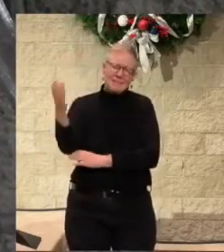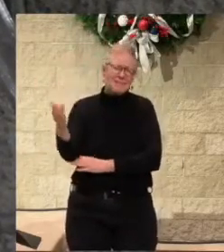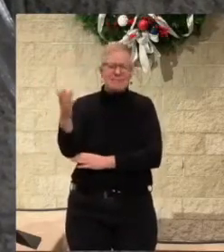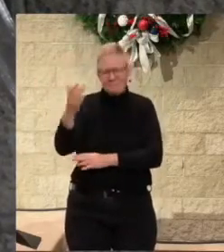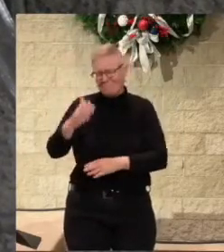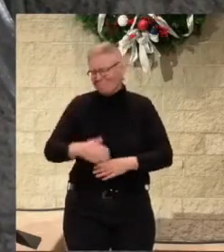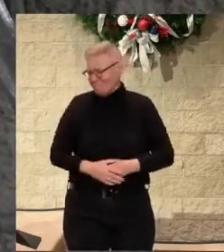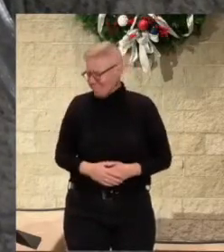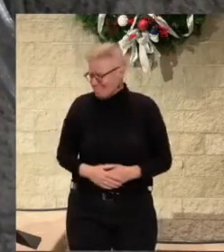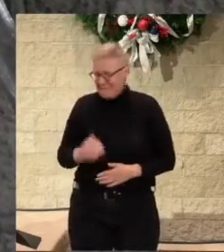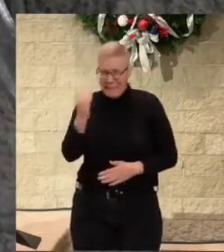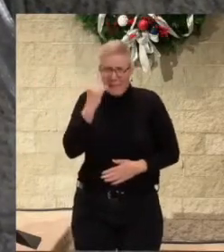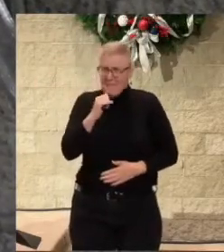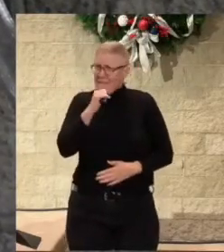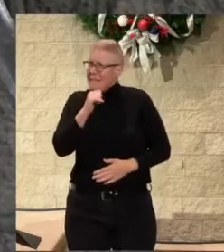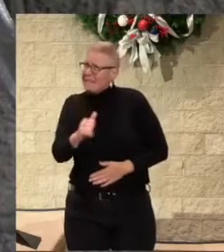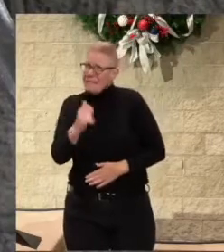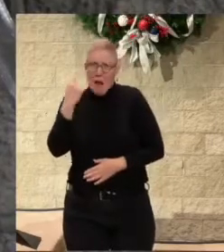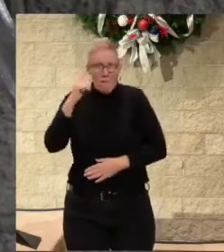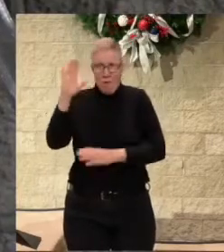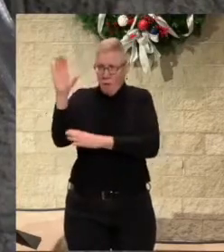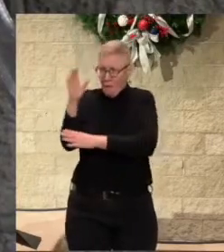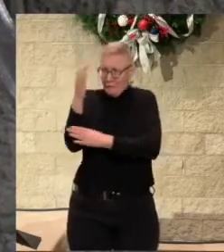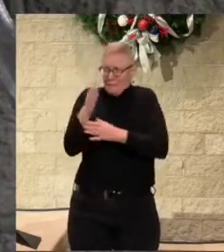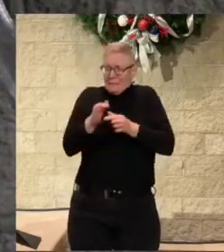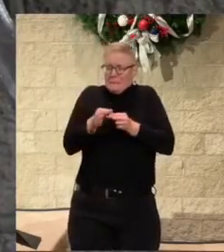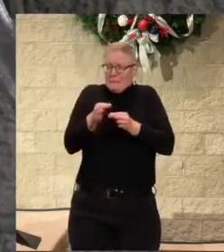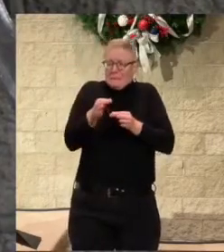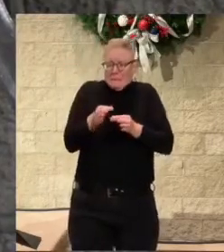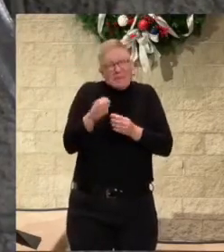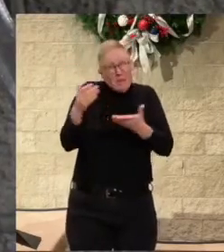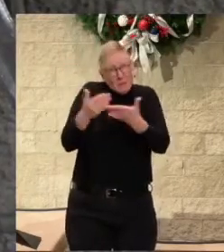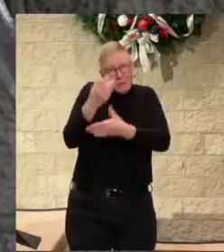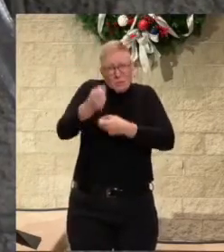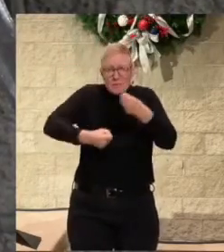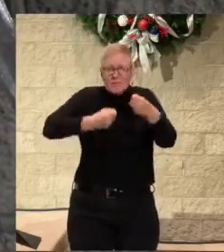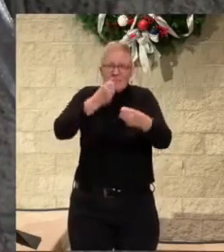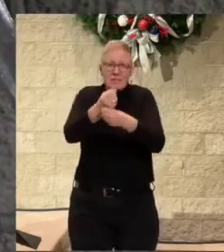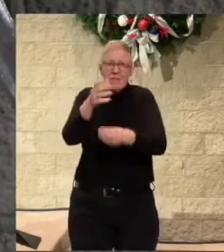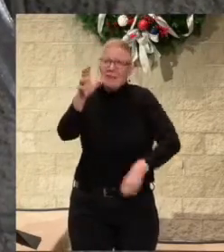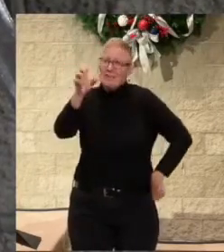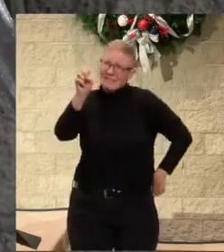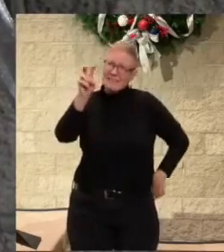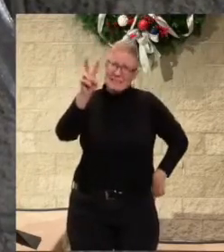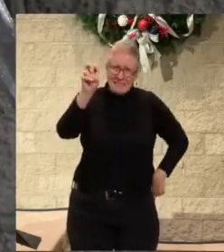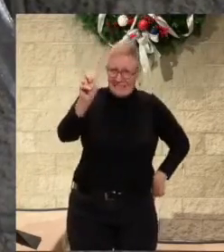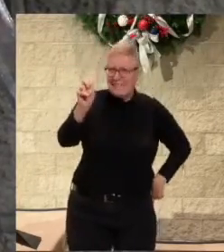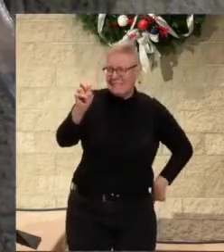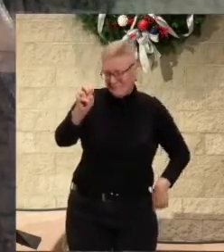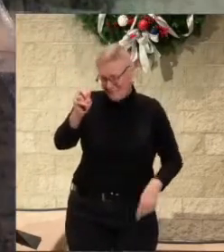Christmas. If not for Christmas, New Year's night.